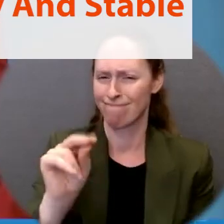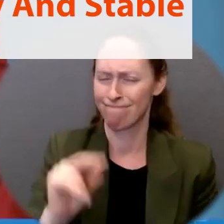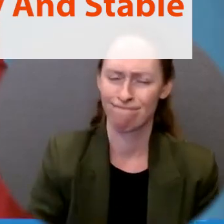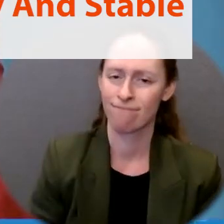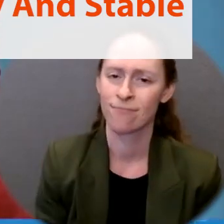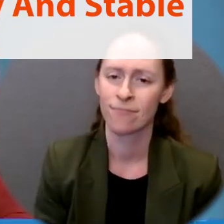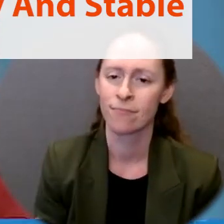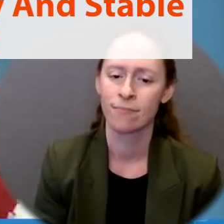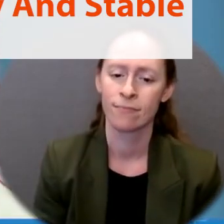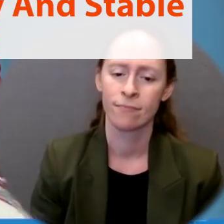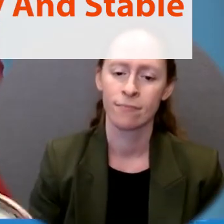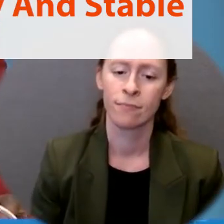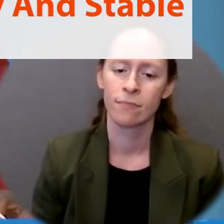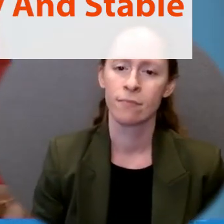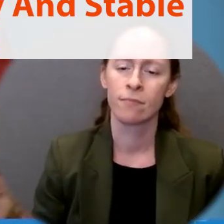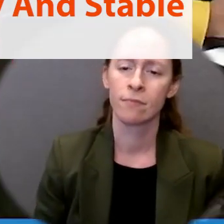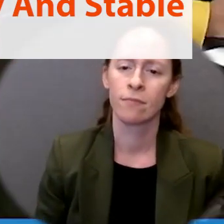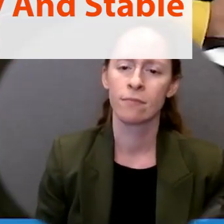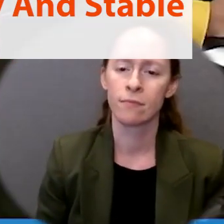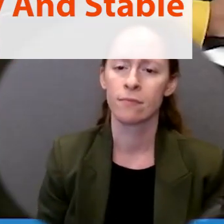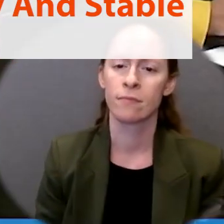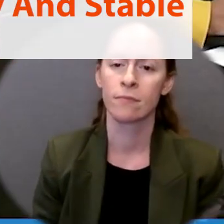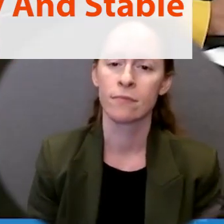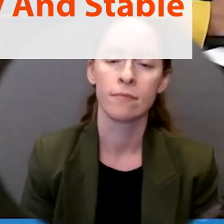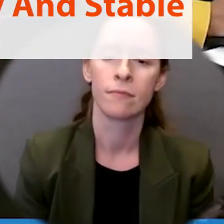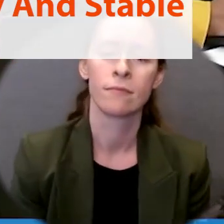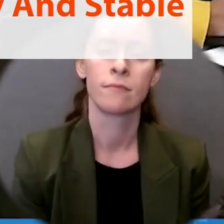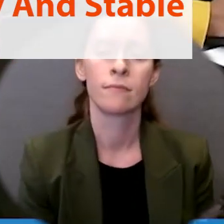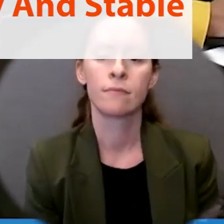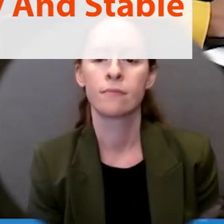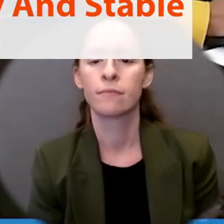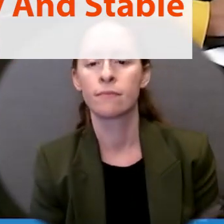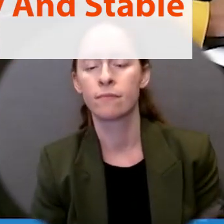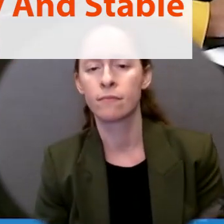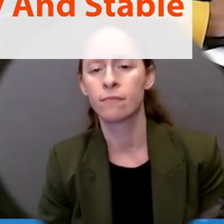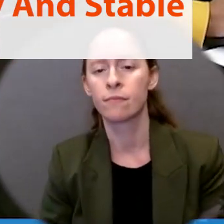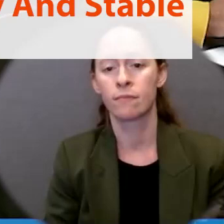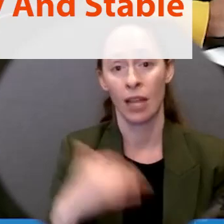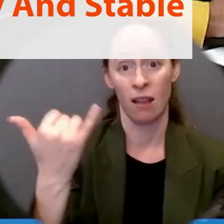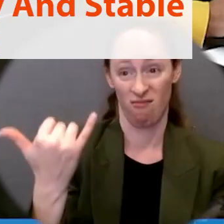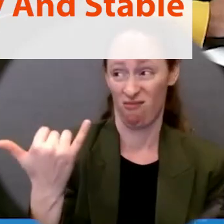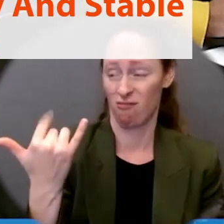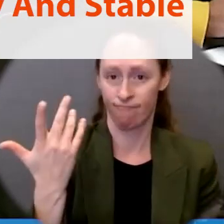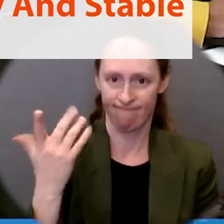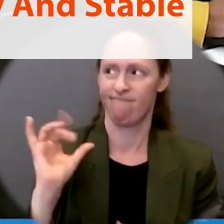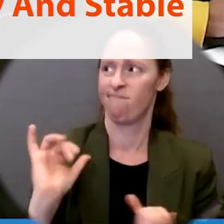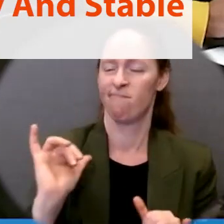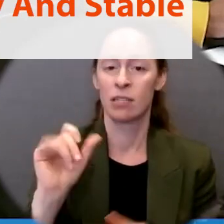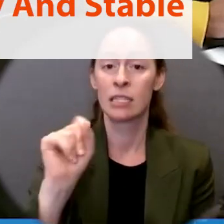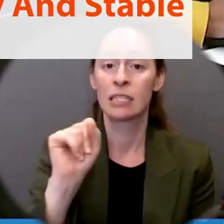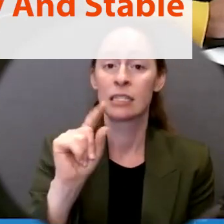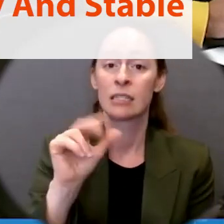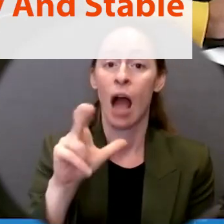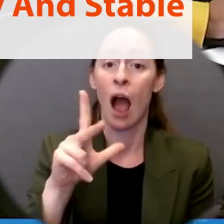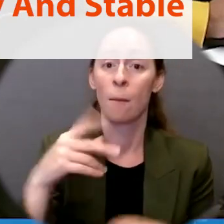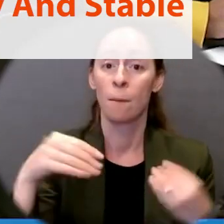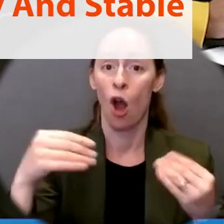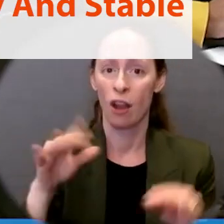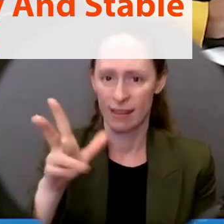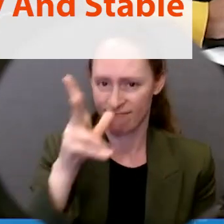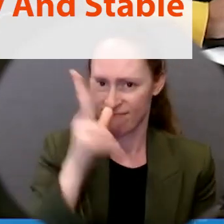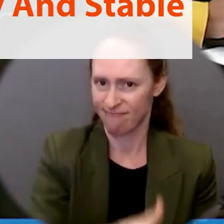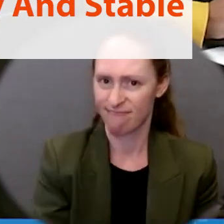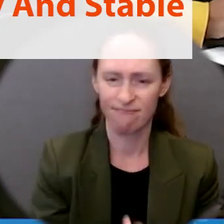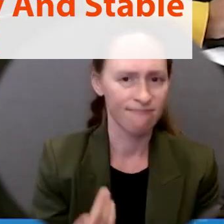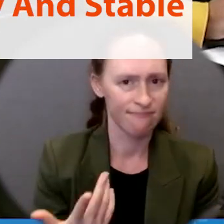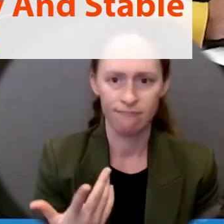And on today's news, the markets are falling, the stock markets are falling. The dollar is strengthening significantly, the pound has